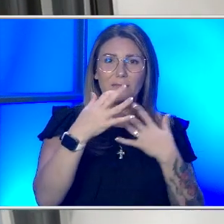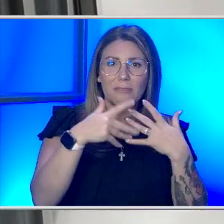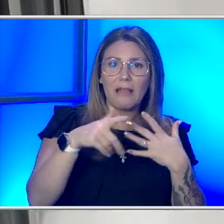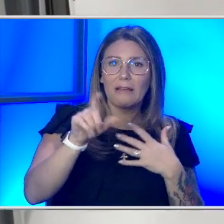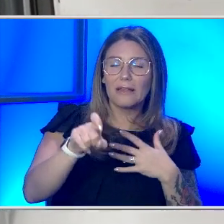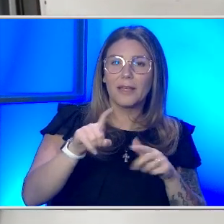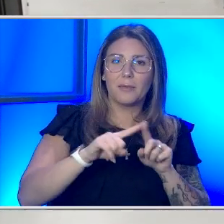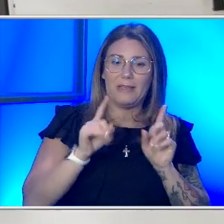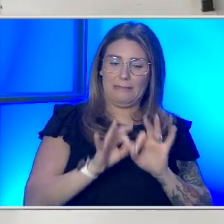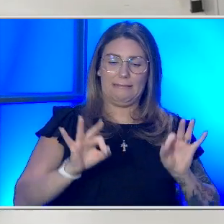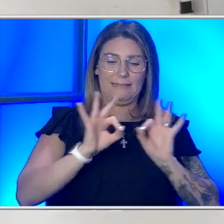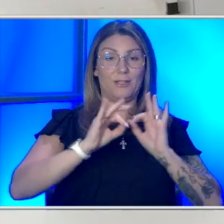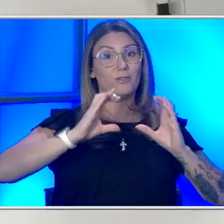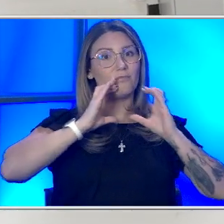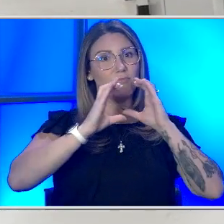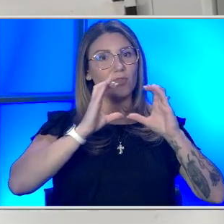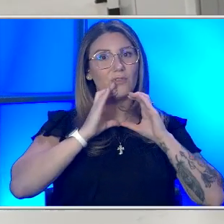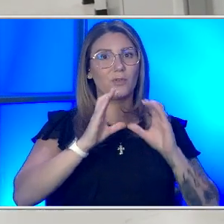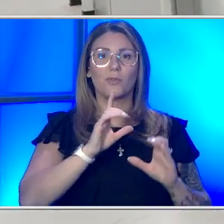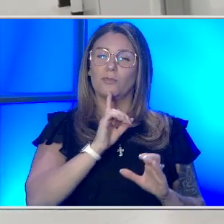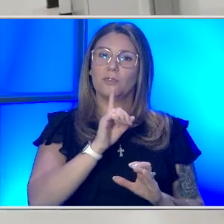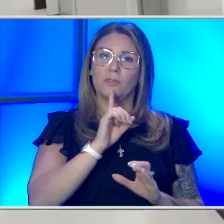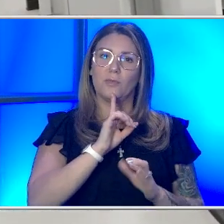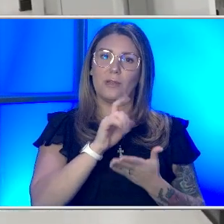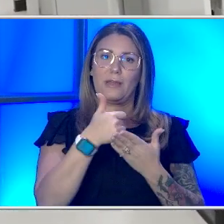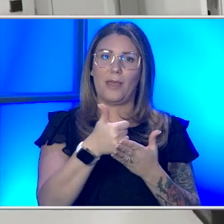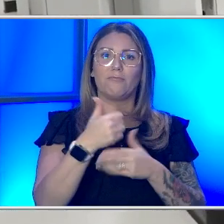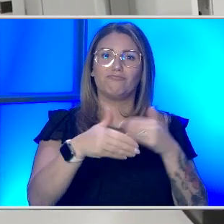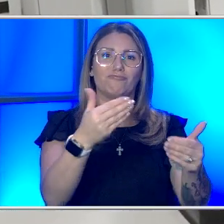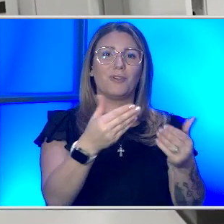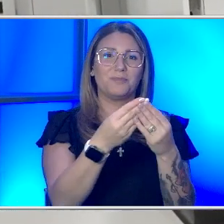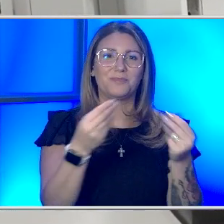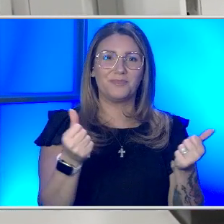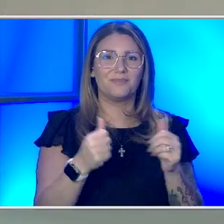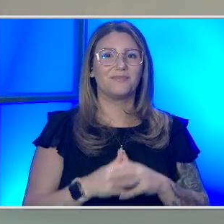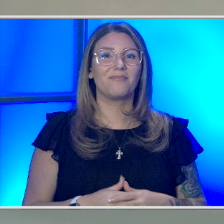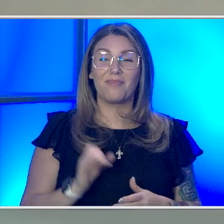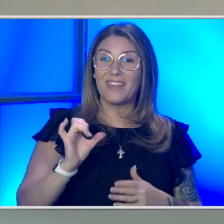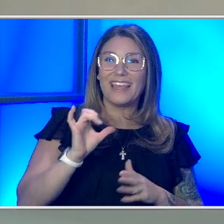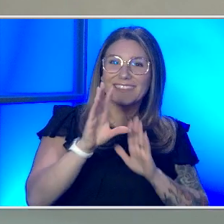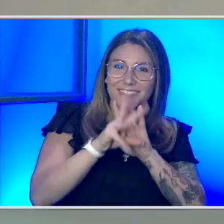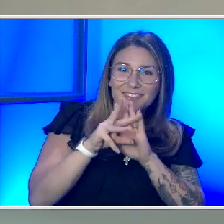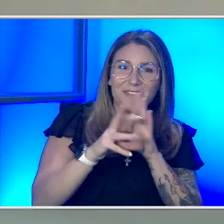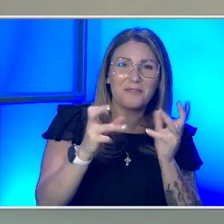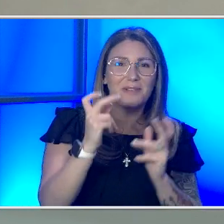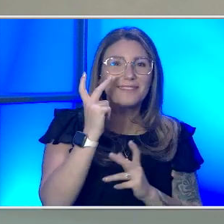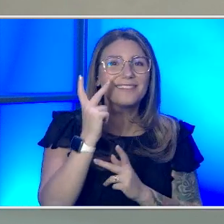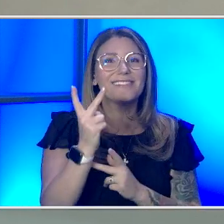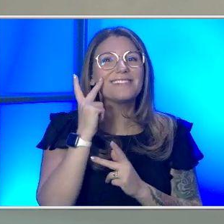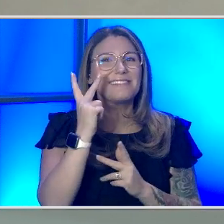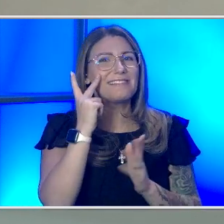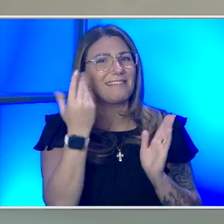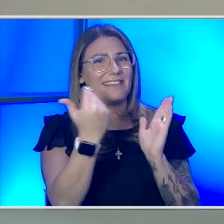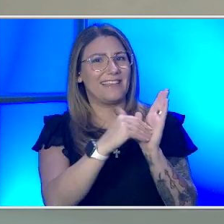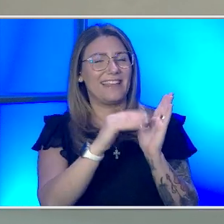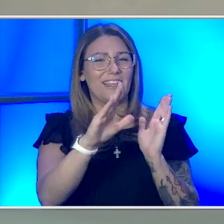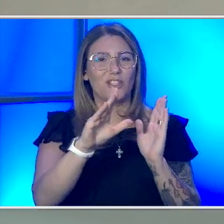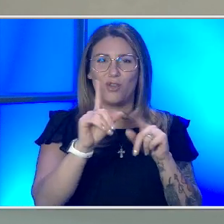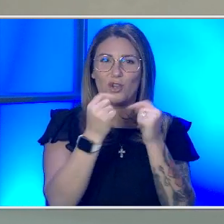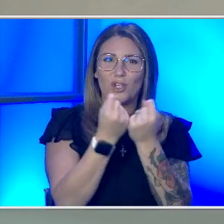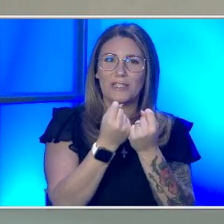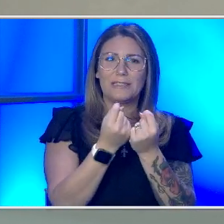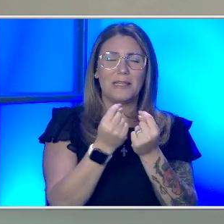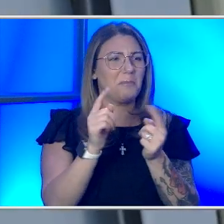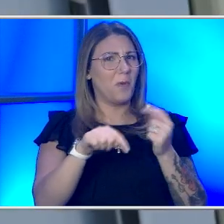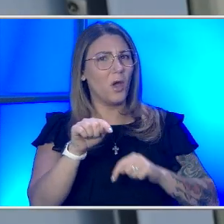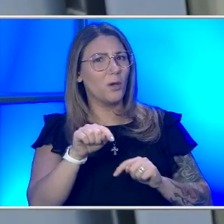communication helps the process run smoothly. That's the video I wanted to see. I want to see again some of your team, if we can go back and show that video of what you're doing, because I